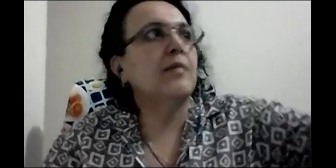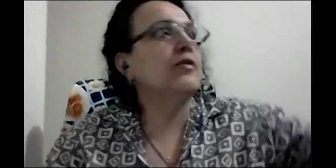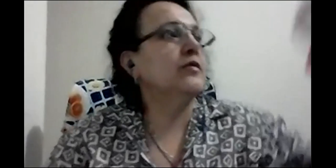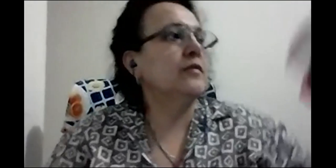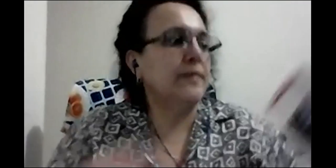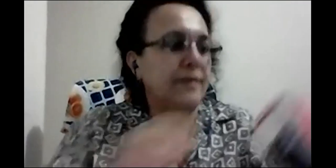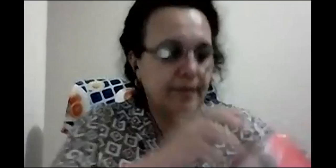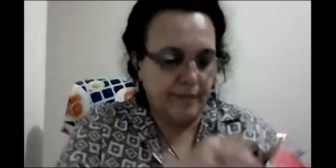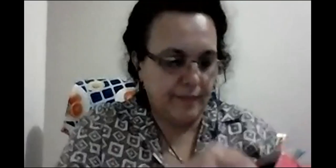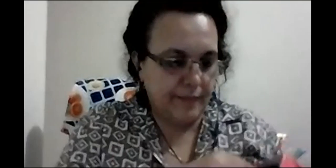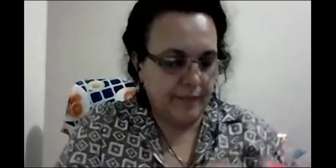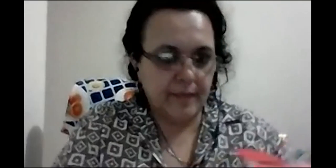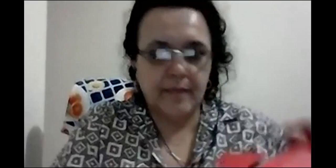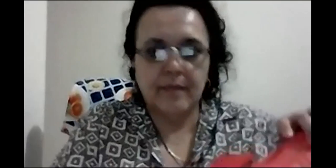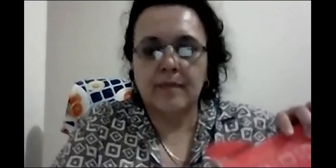Que ver mucho.